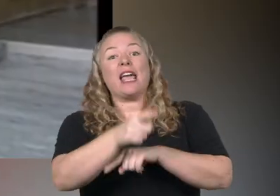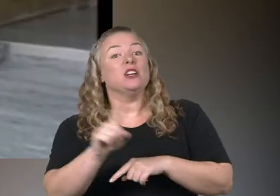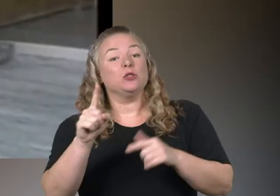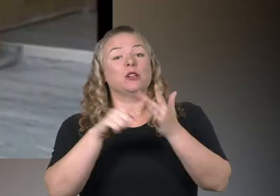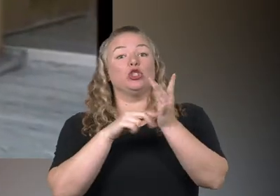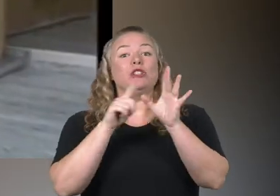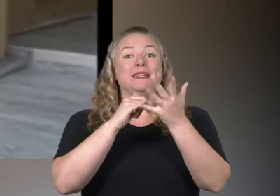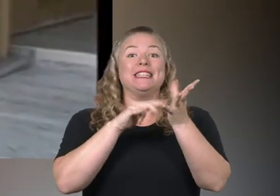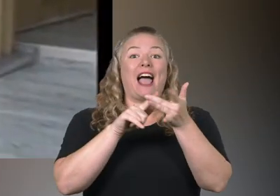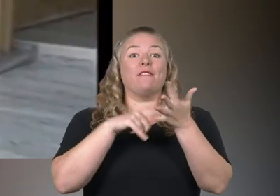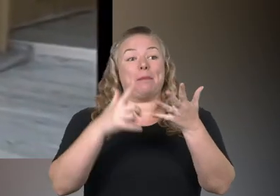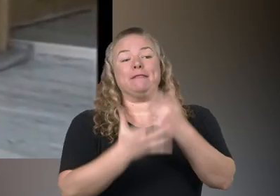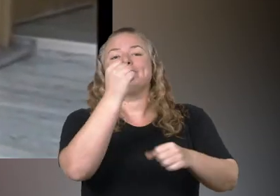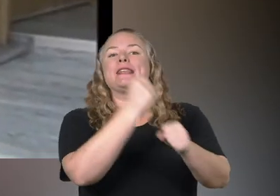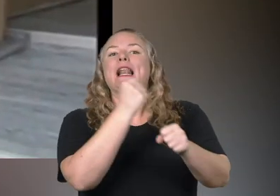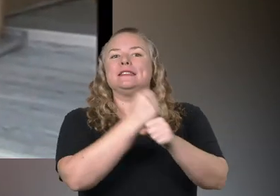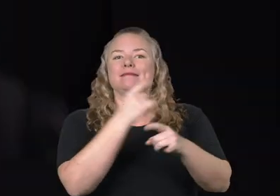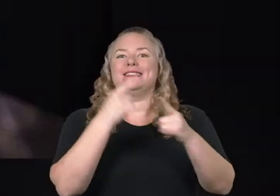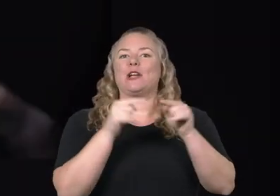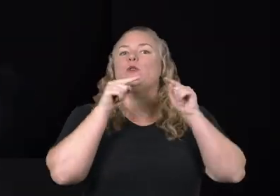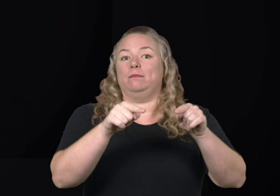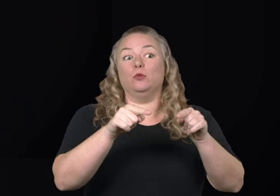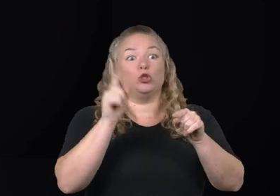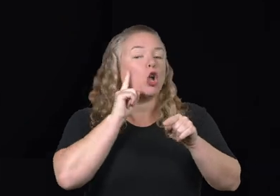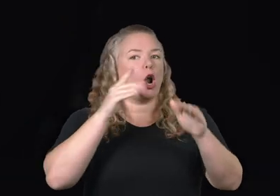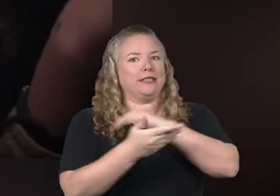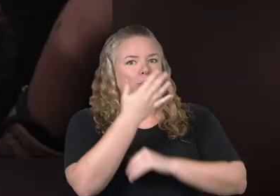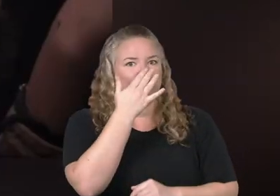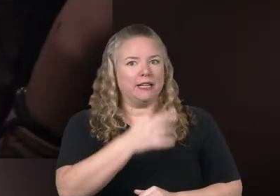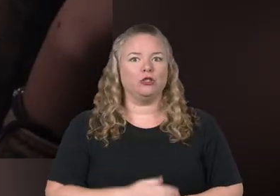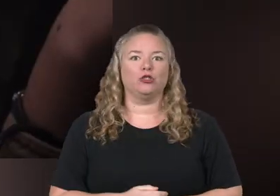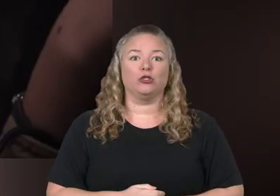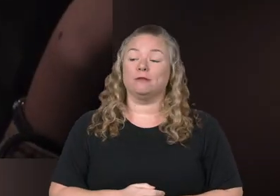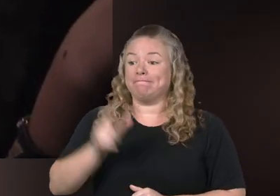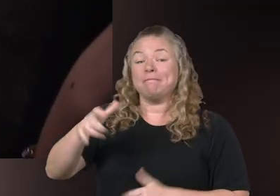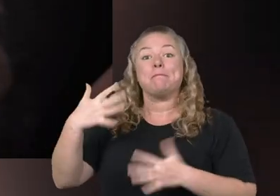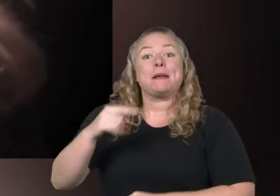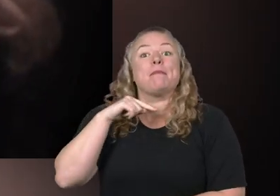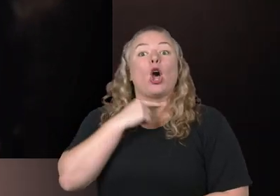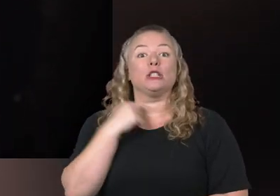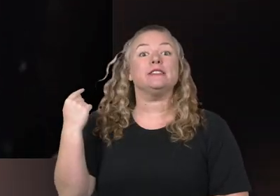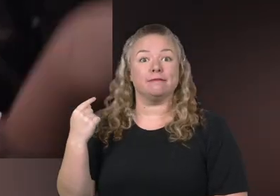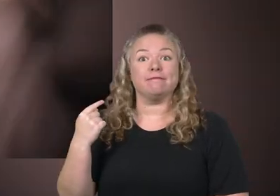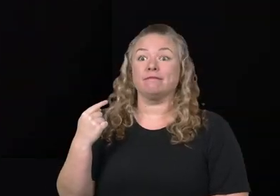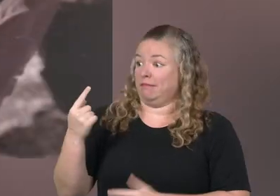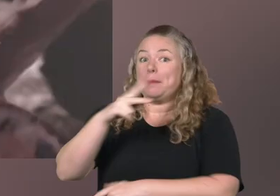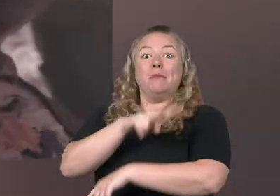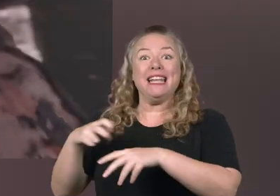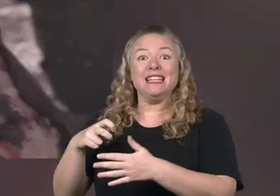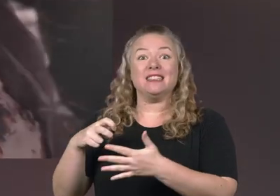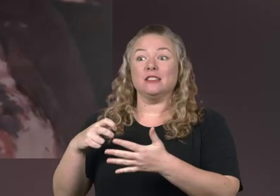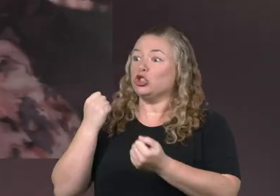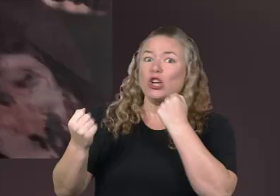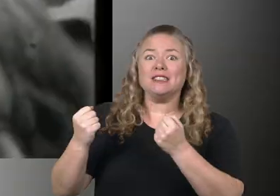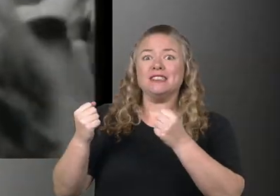last Wednesday that alleged that Jimmy Savile was guilty of the sexual abuse of underage girls. Been murdered, and none of these officers,